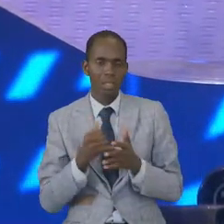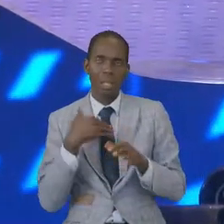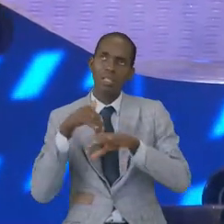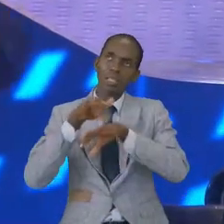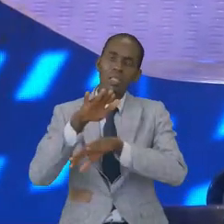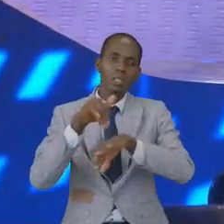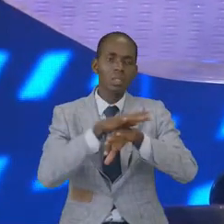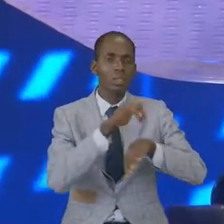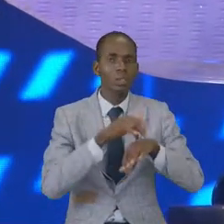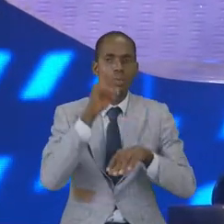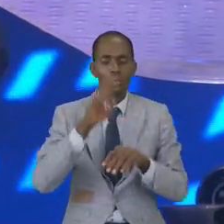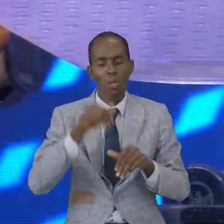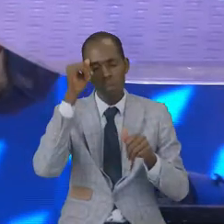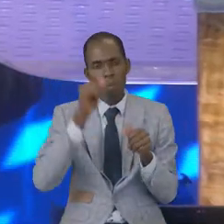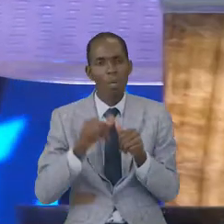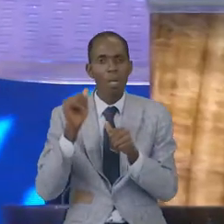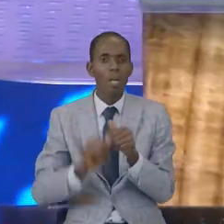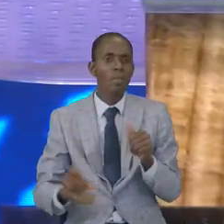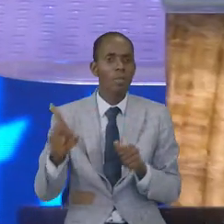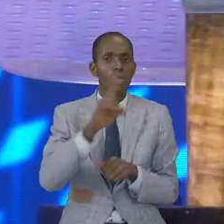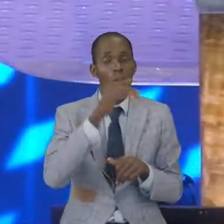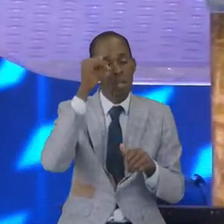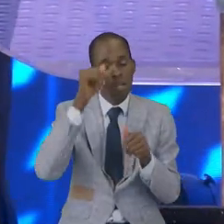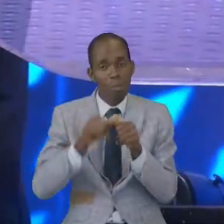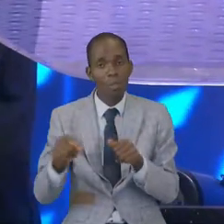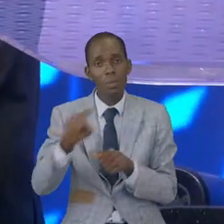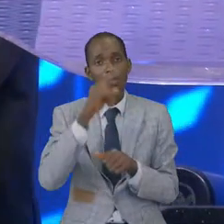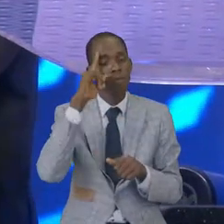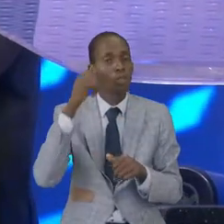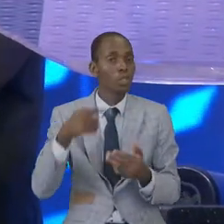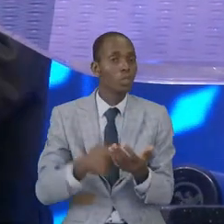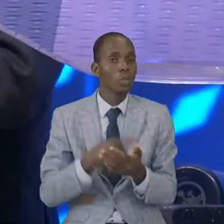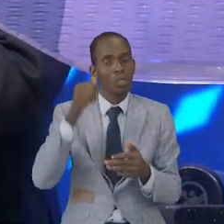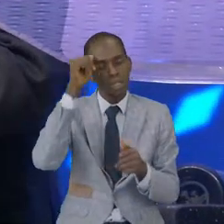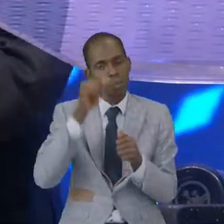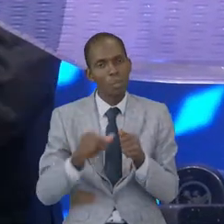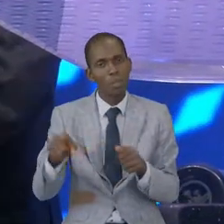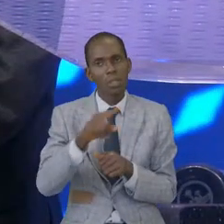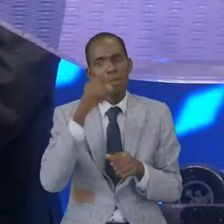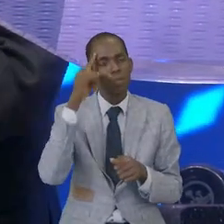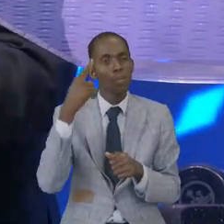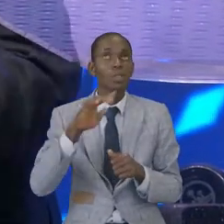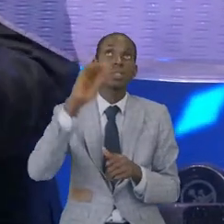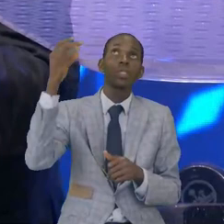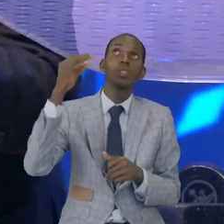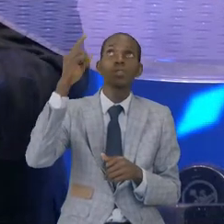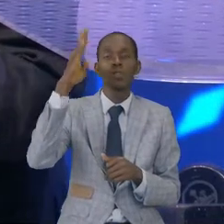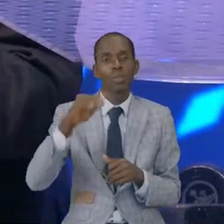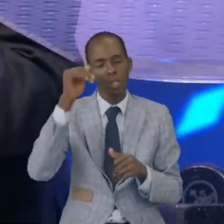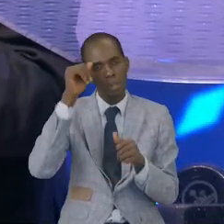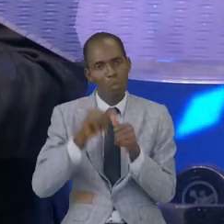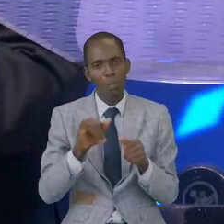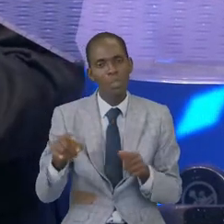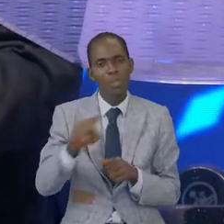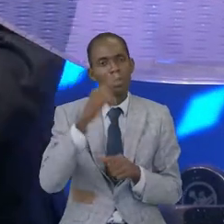You must remember everyone, and you are remembering them for the gospel, you are remembering them for the grace of God, you are remembering